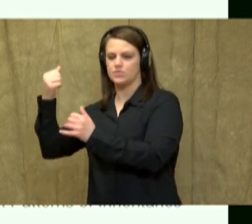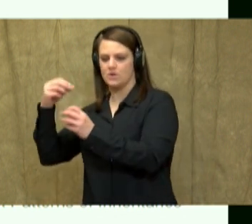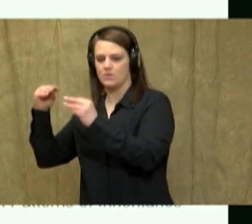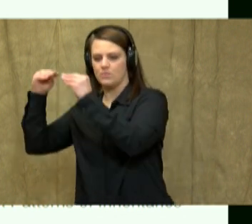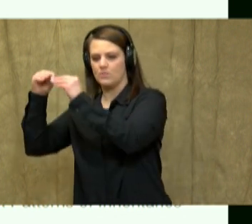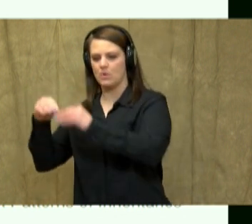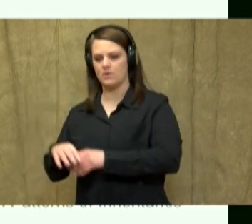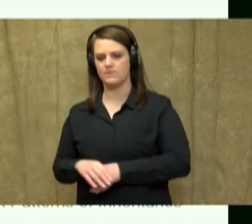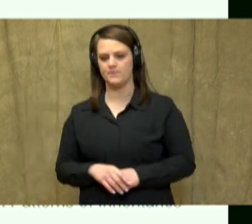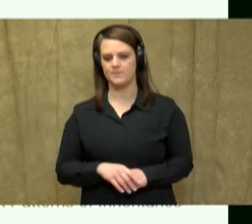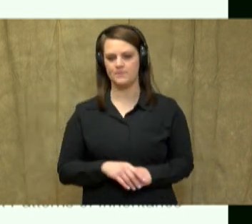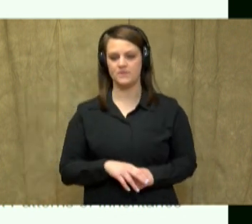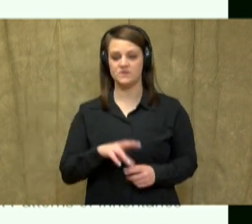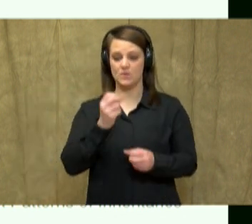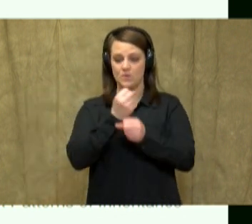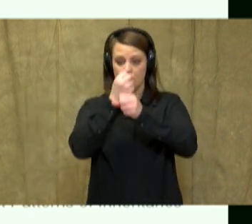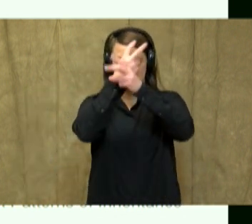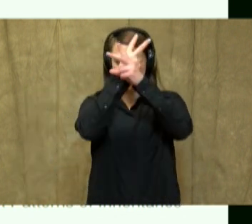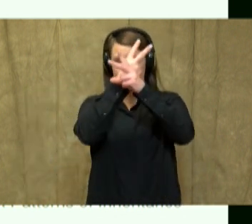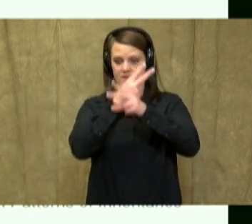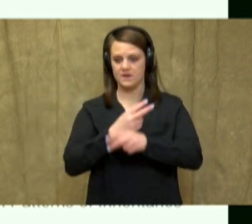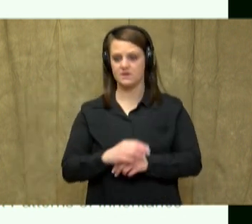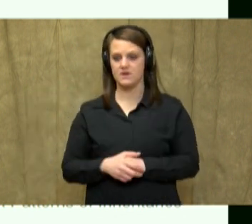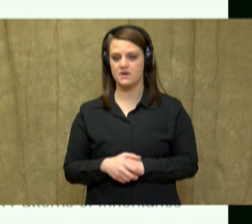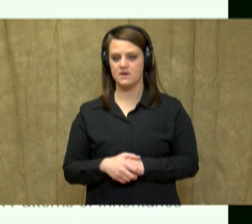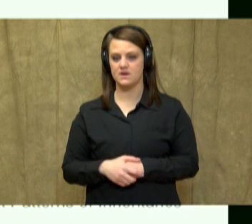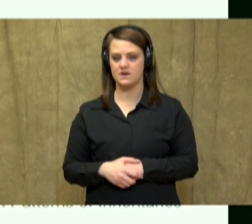So when you get to rabbits, we have